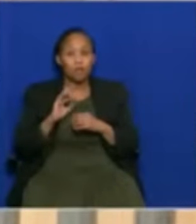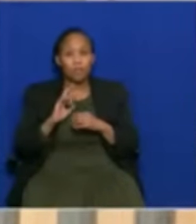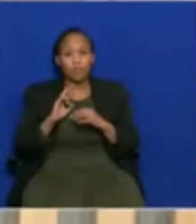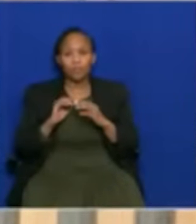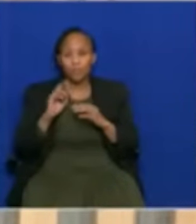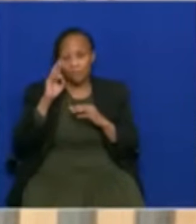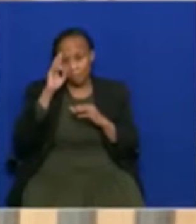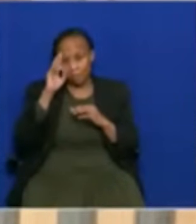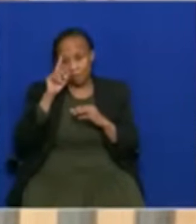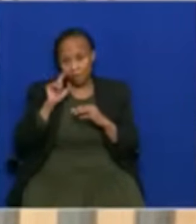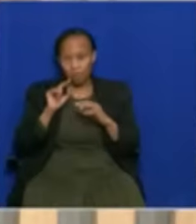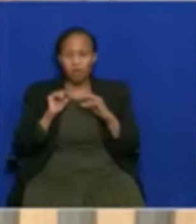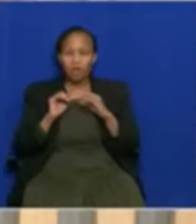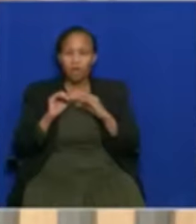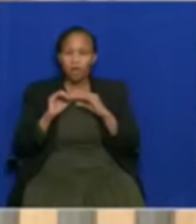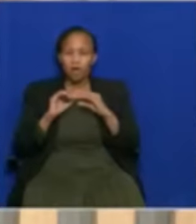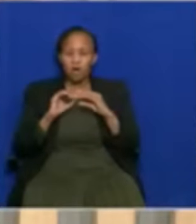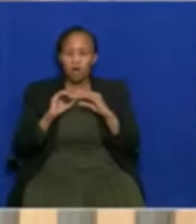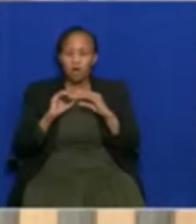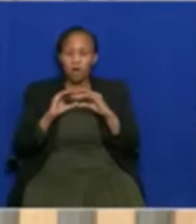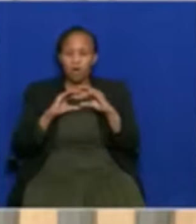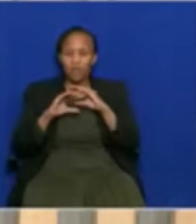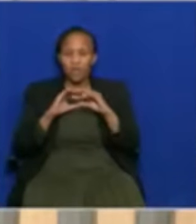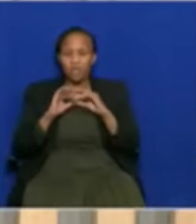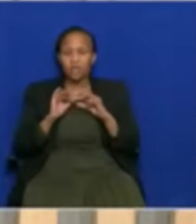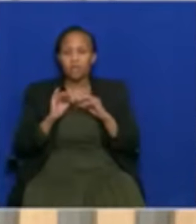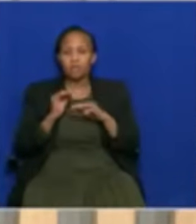the full docket, but I could not find it.